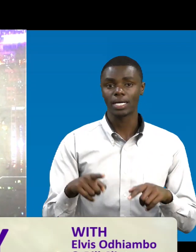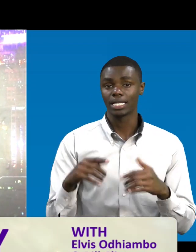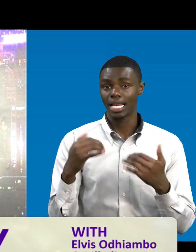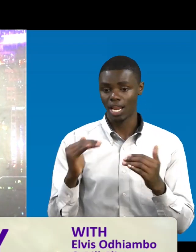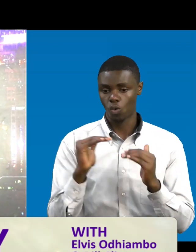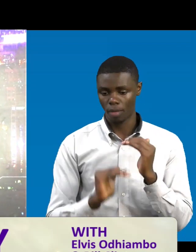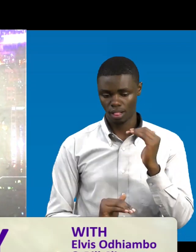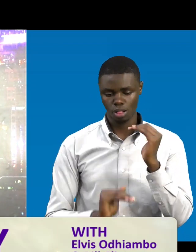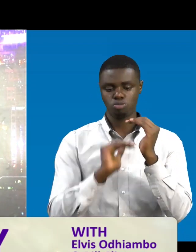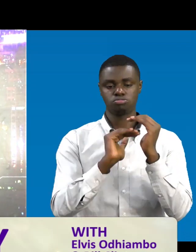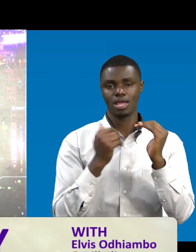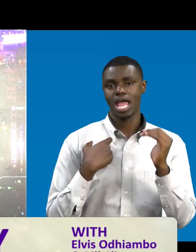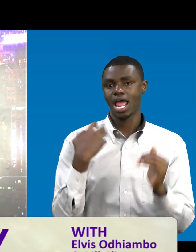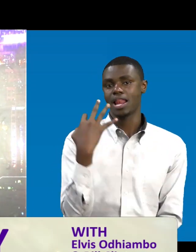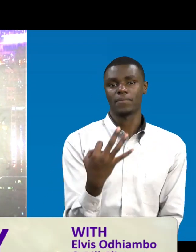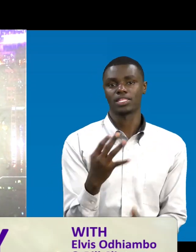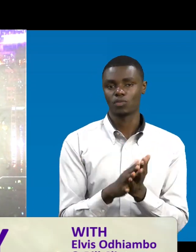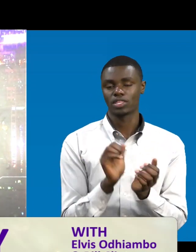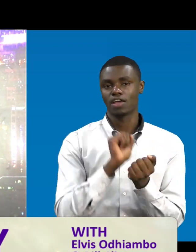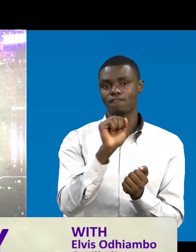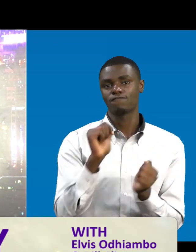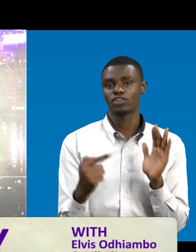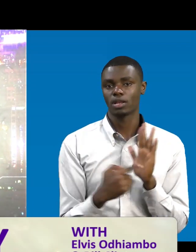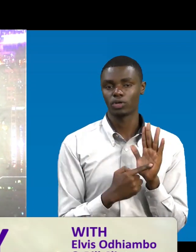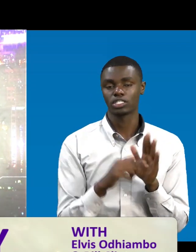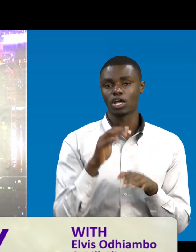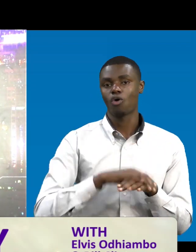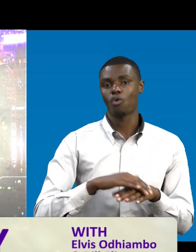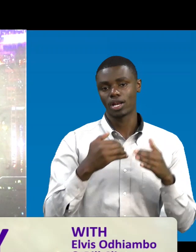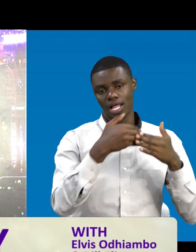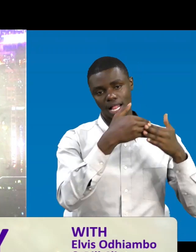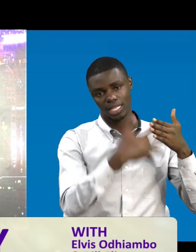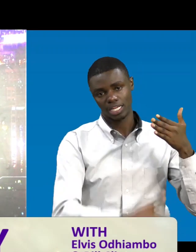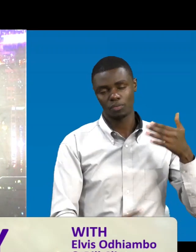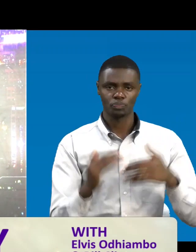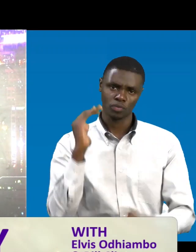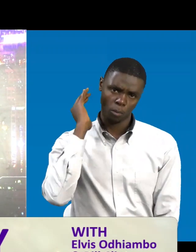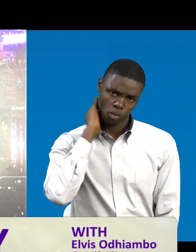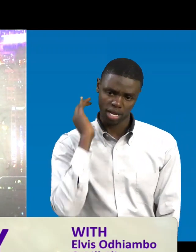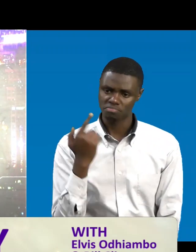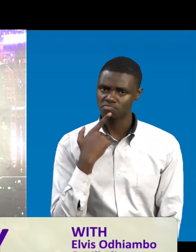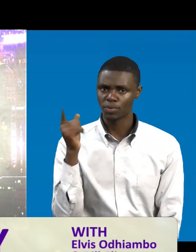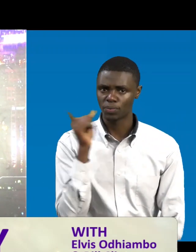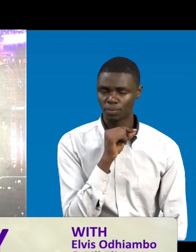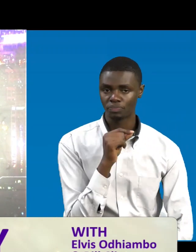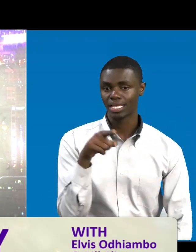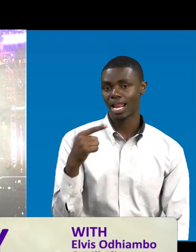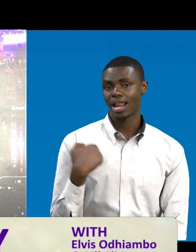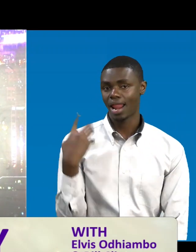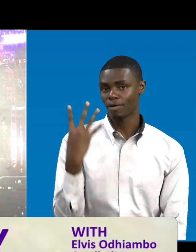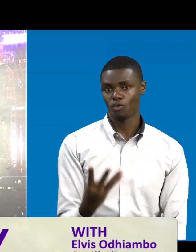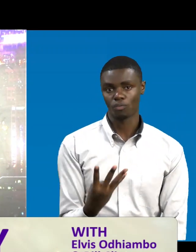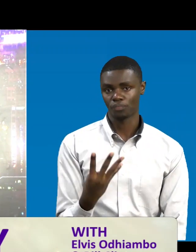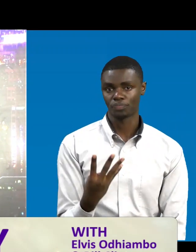up, and they are now 3rd with 15 points on the log. When you look at Muranga Seals, just like I mentioned, they are 4th,